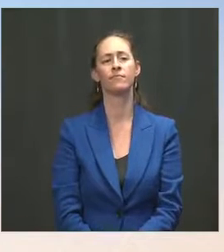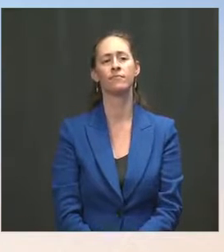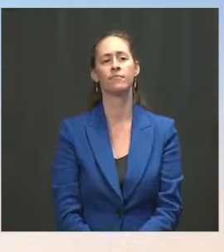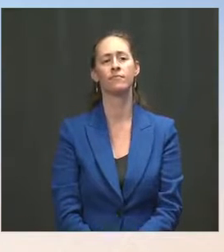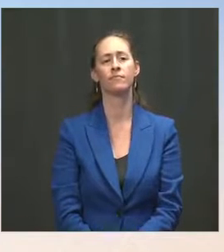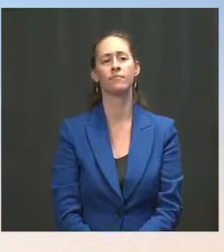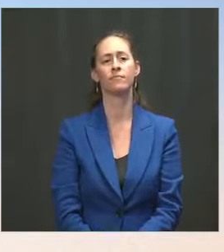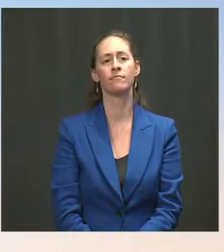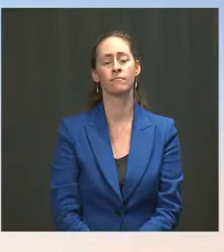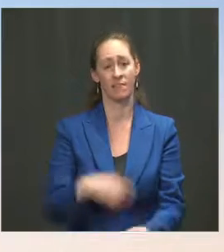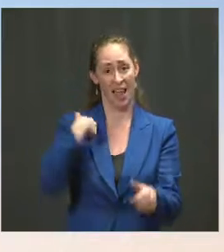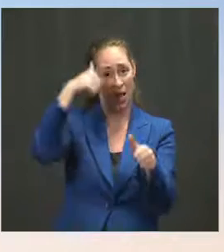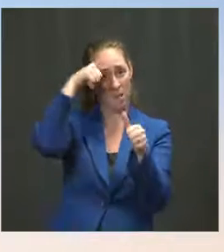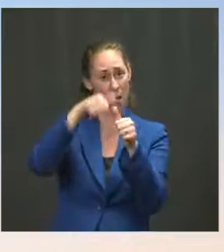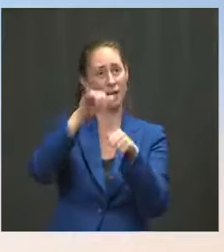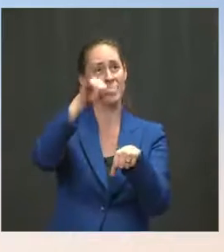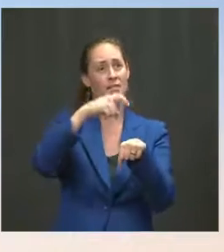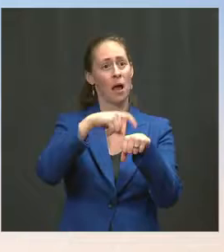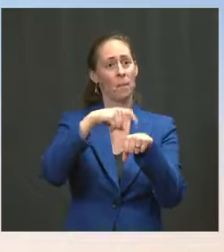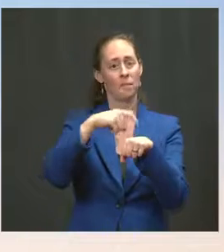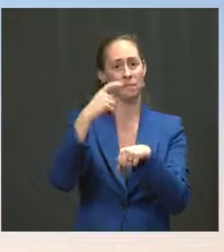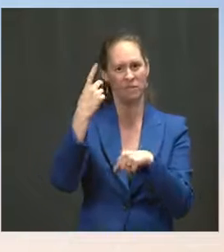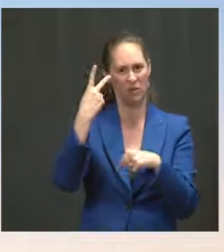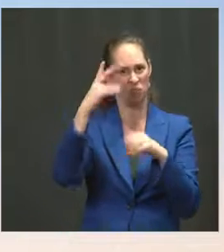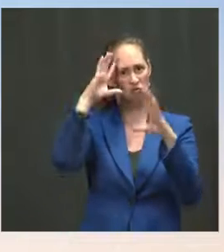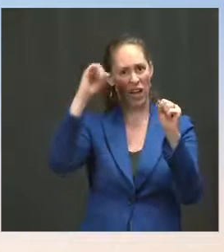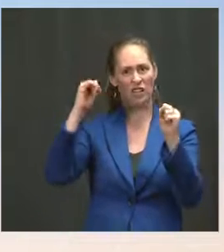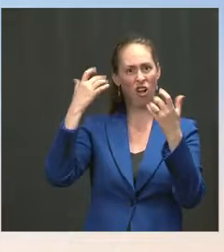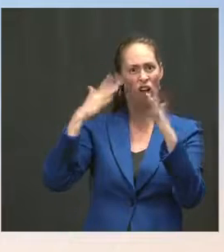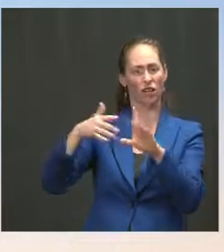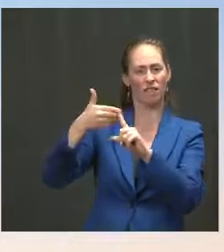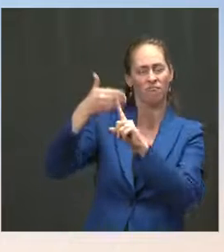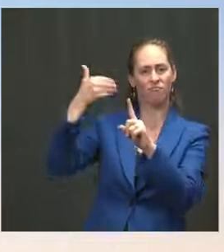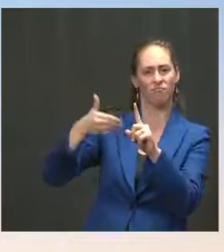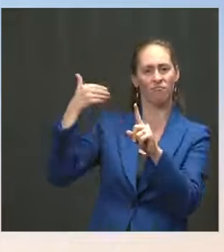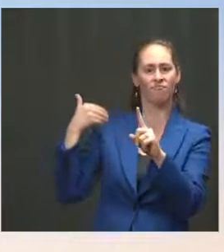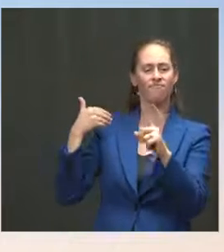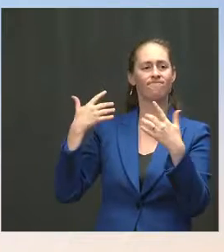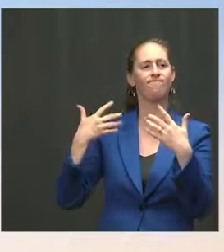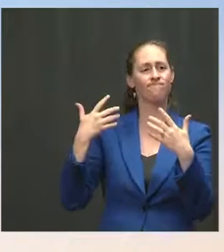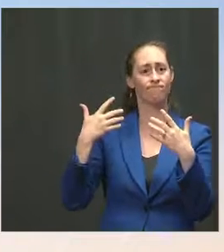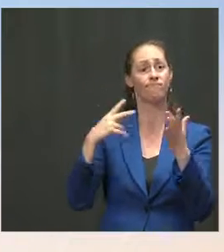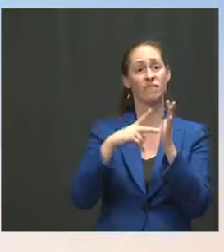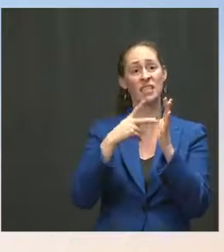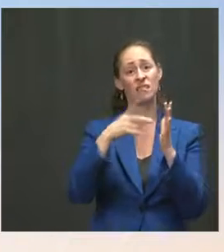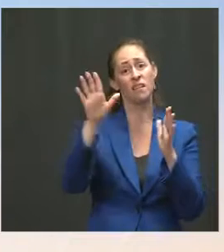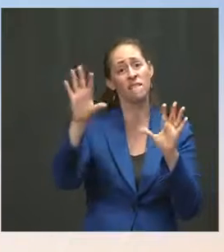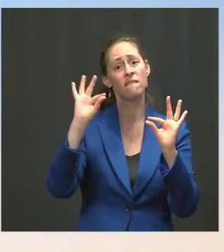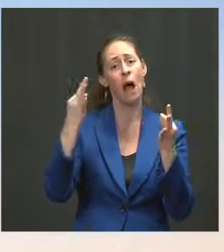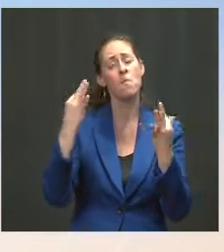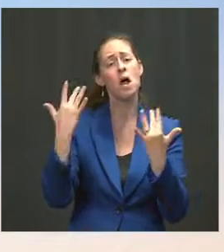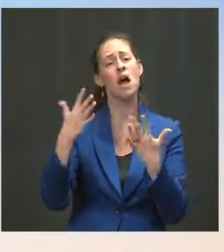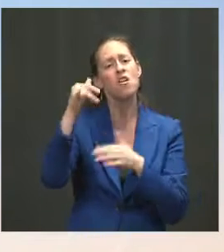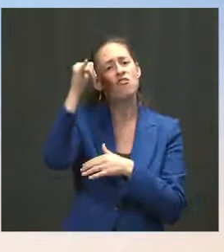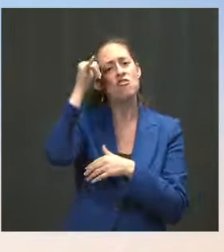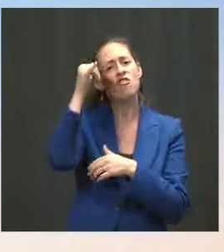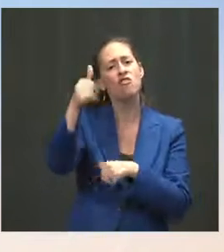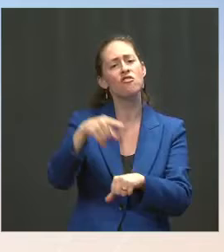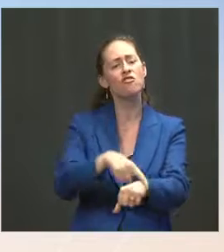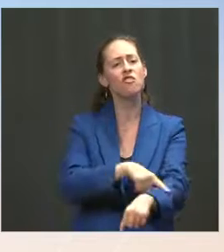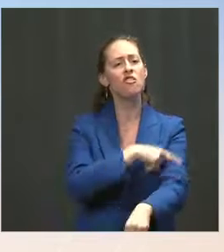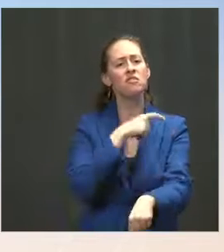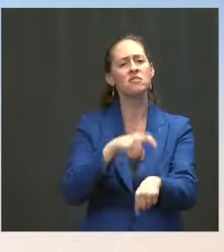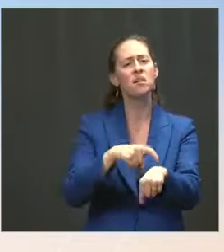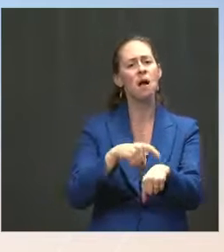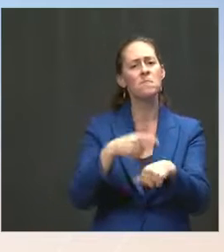his family has been waiting. We'd certainly reiterate our call for Syria to help release Austin Tice and every